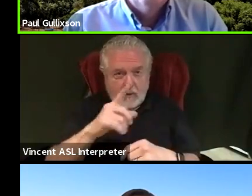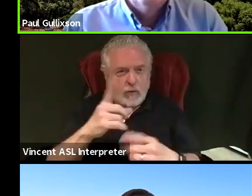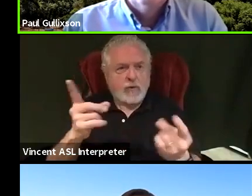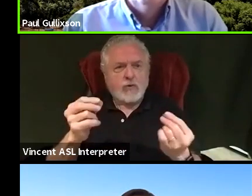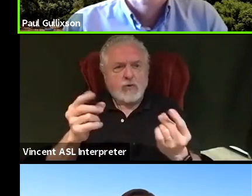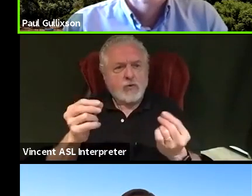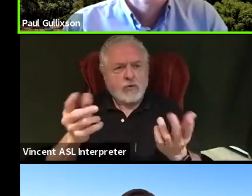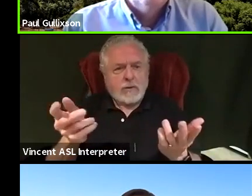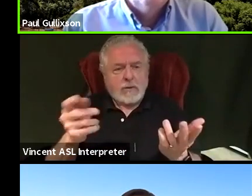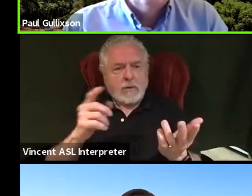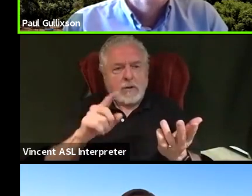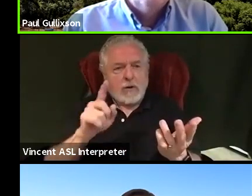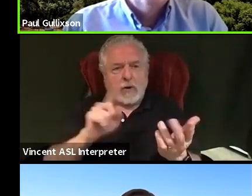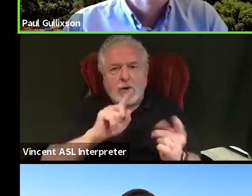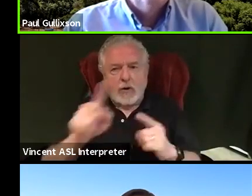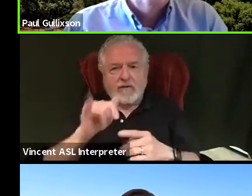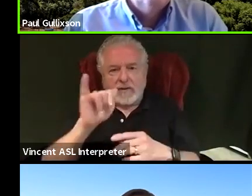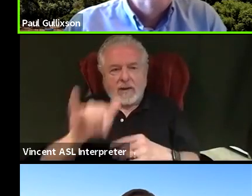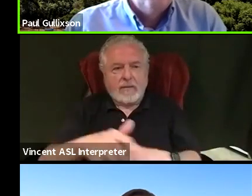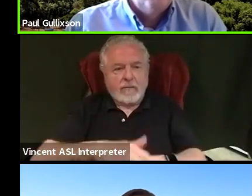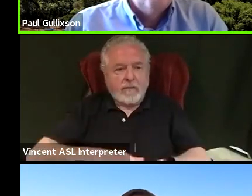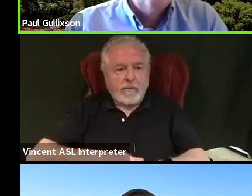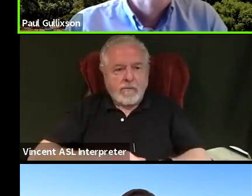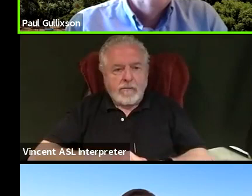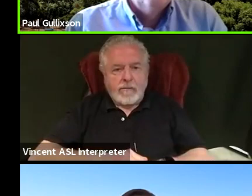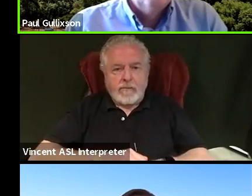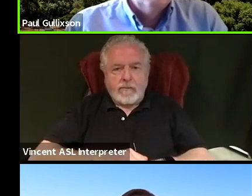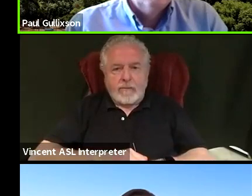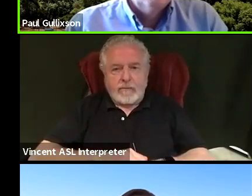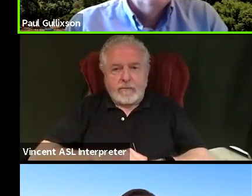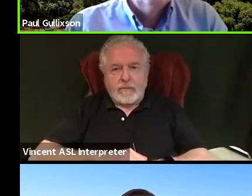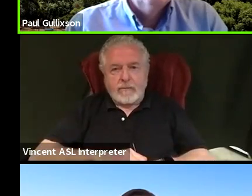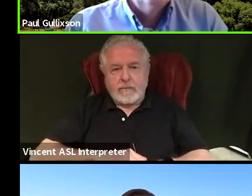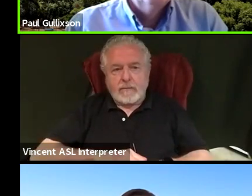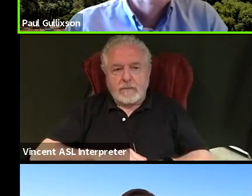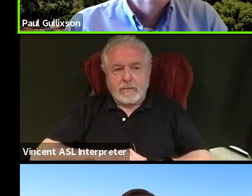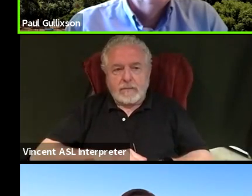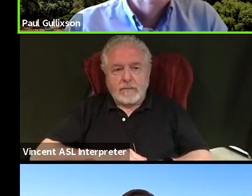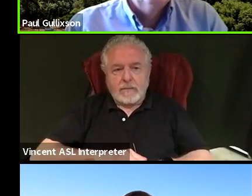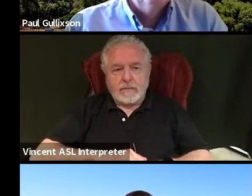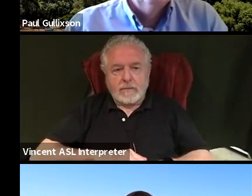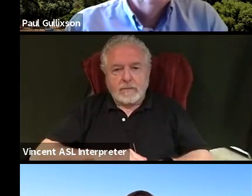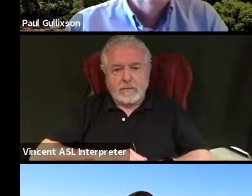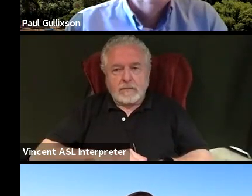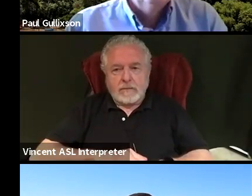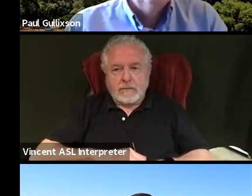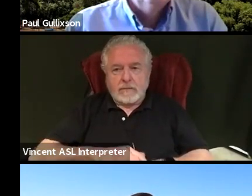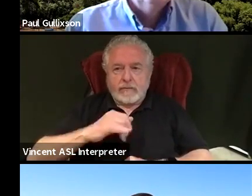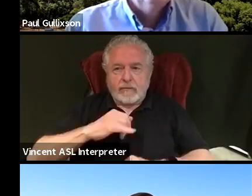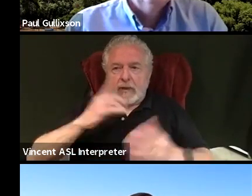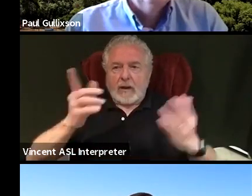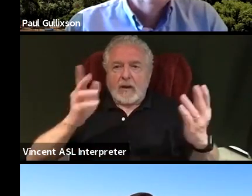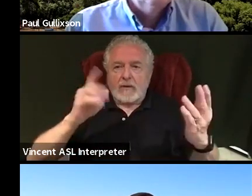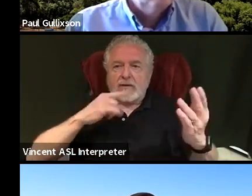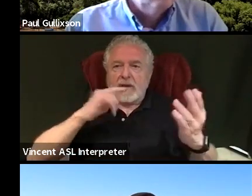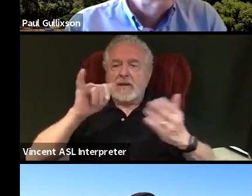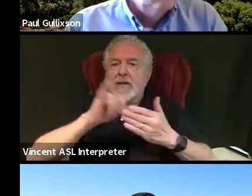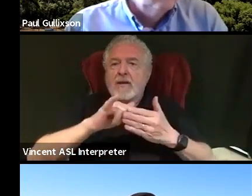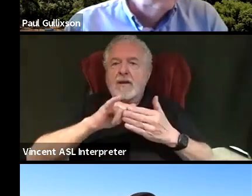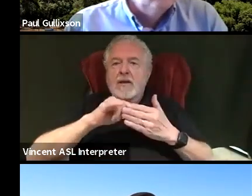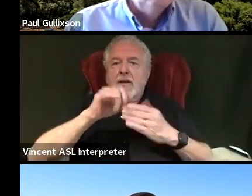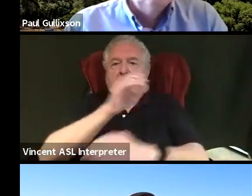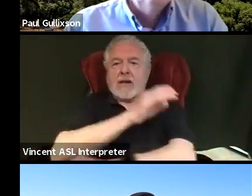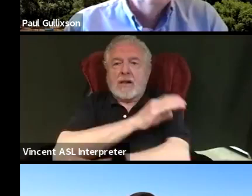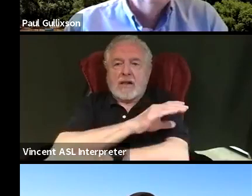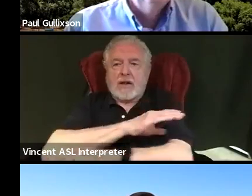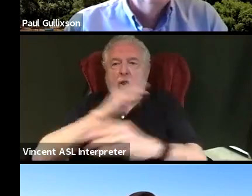where should they go after that? I'll say that the